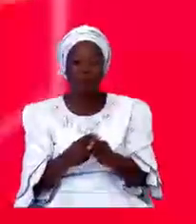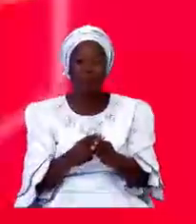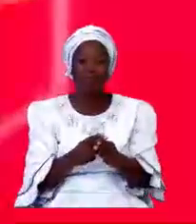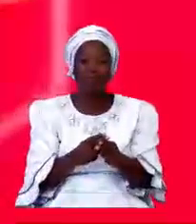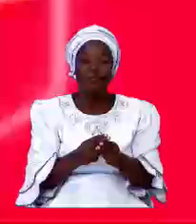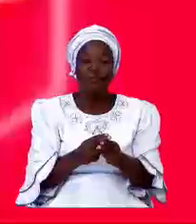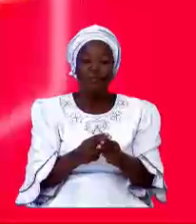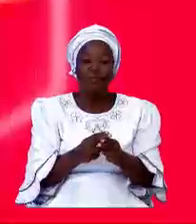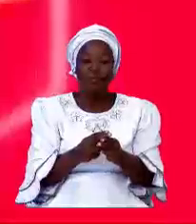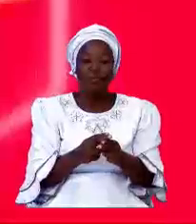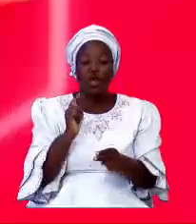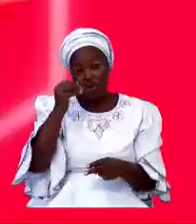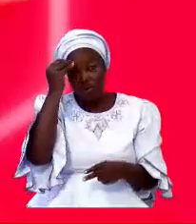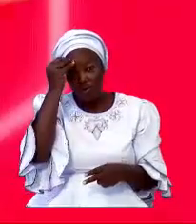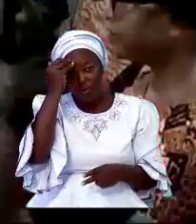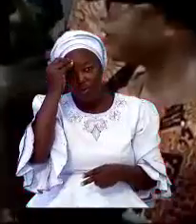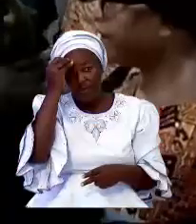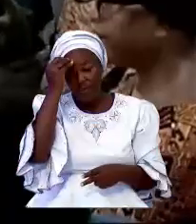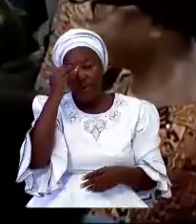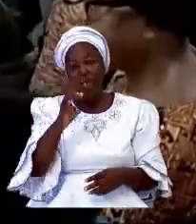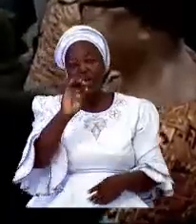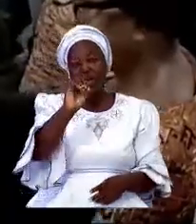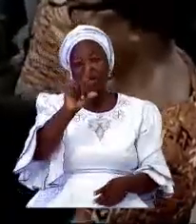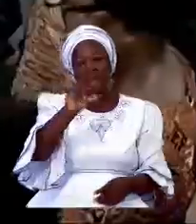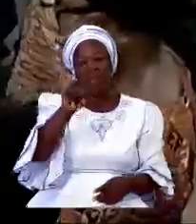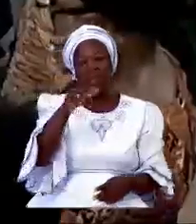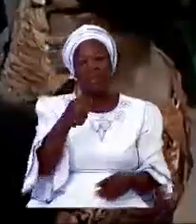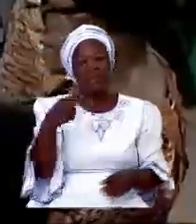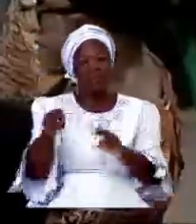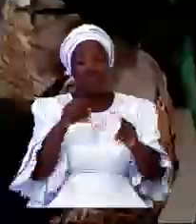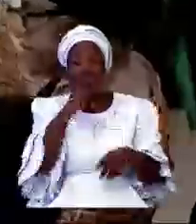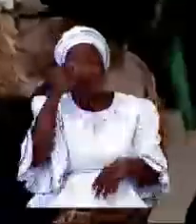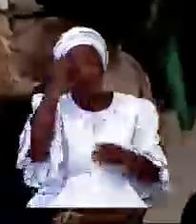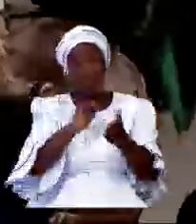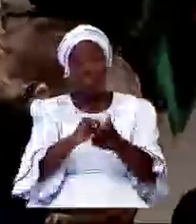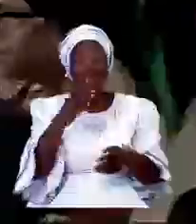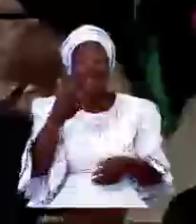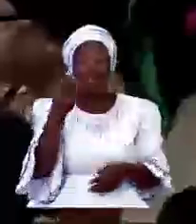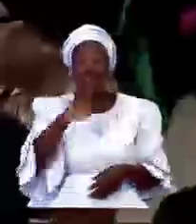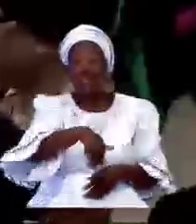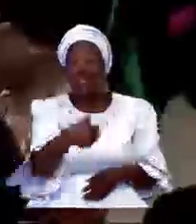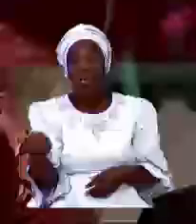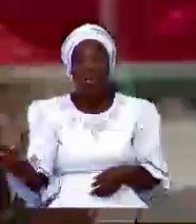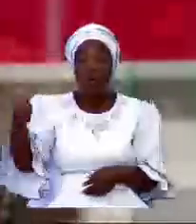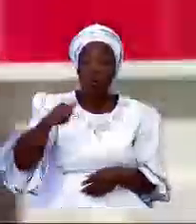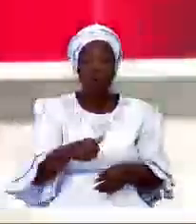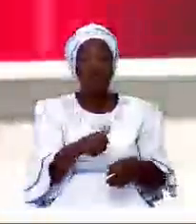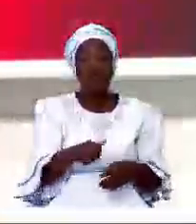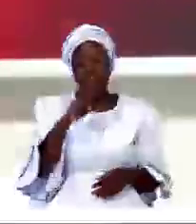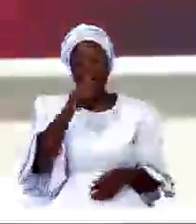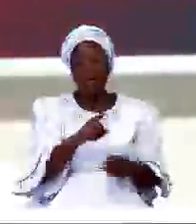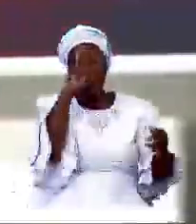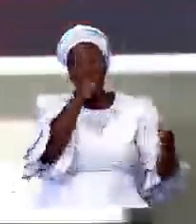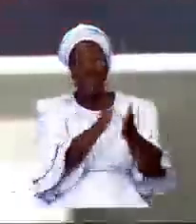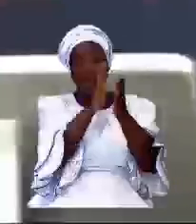happen in your life in Jesus' name. You know, Elijah did not know there was